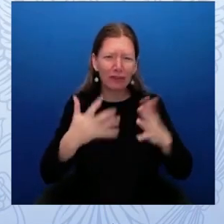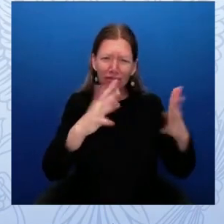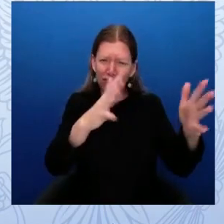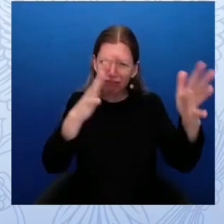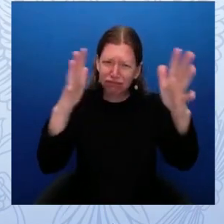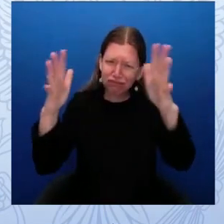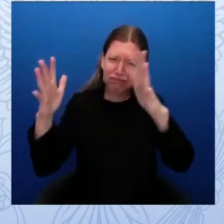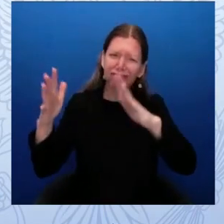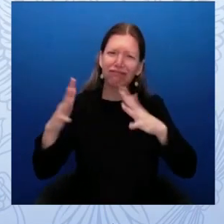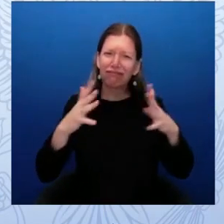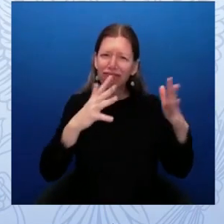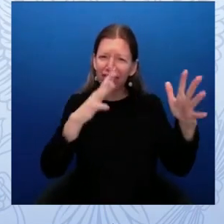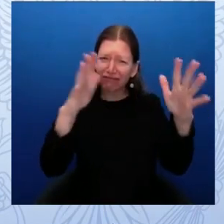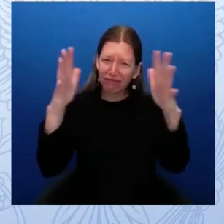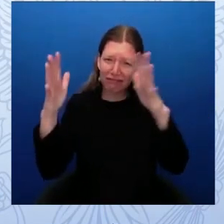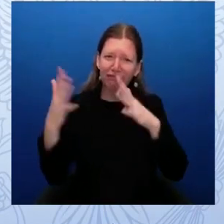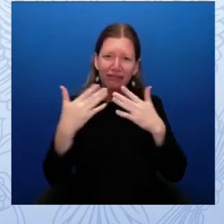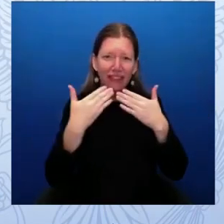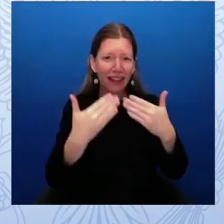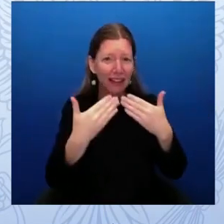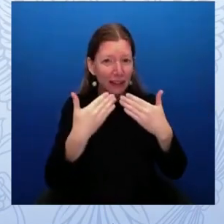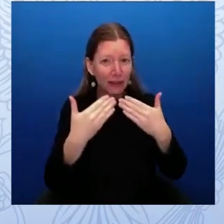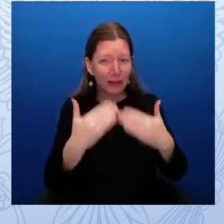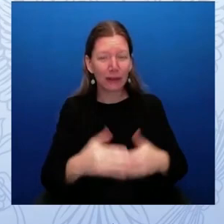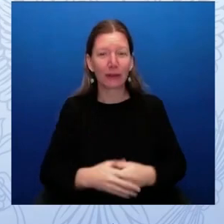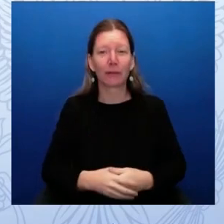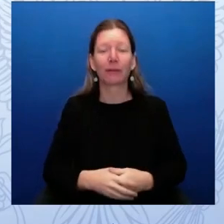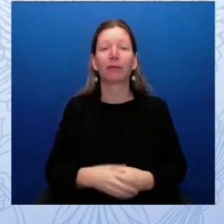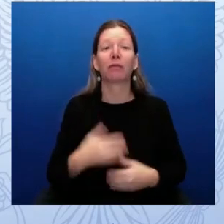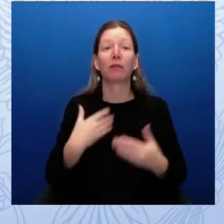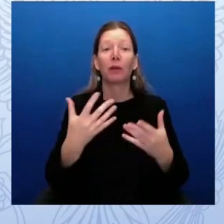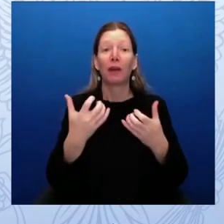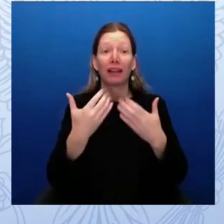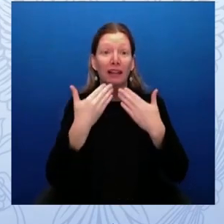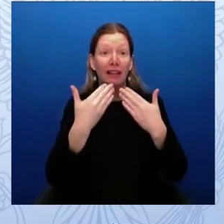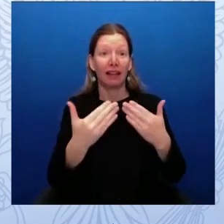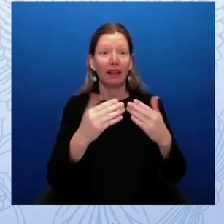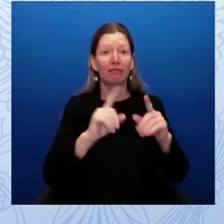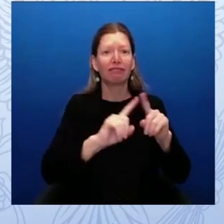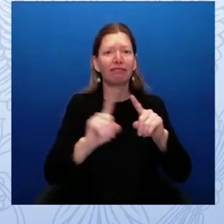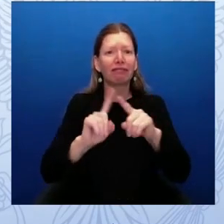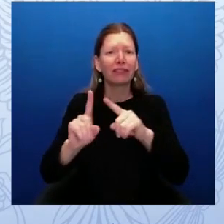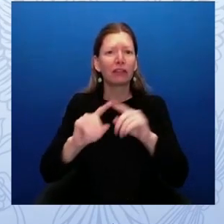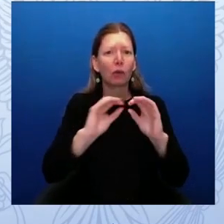And I wanna thank the organizations who helped make this possible.